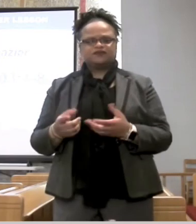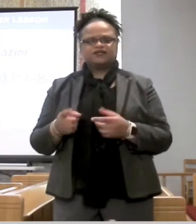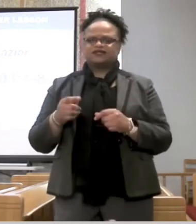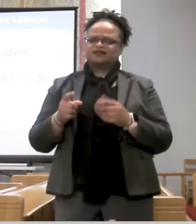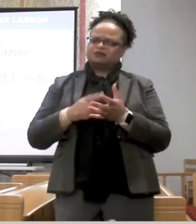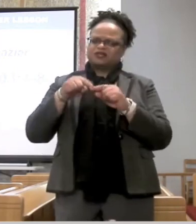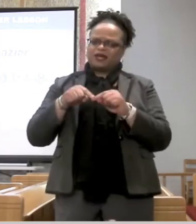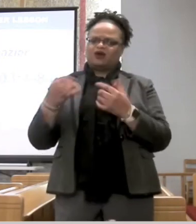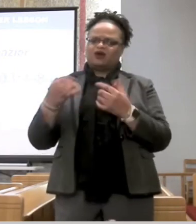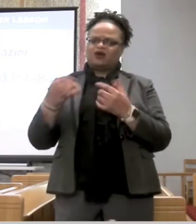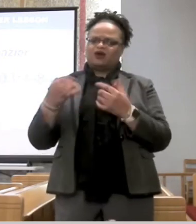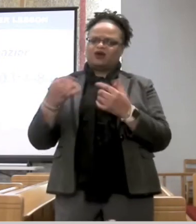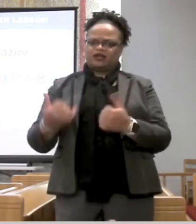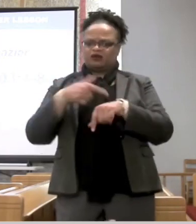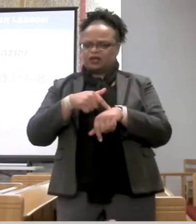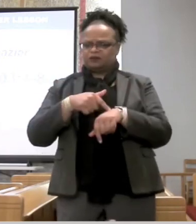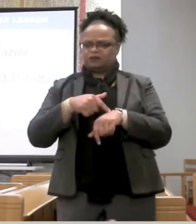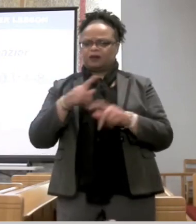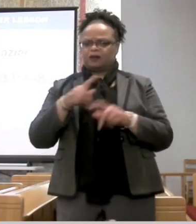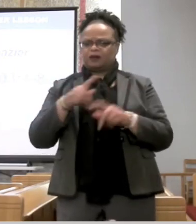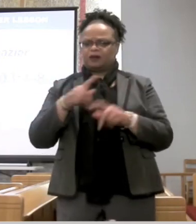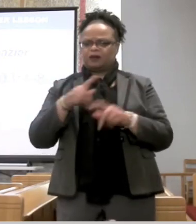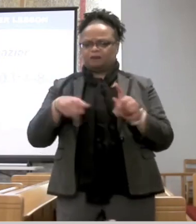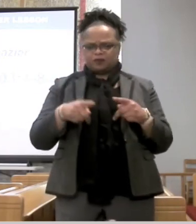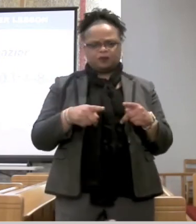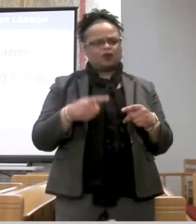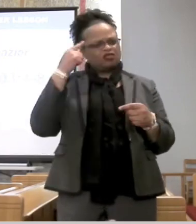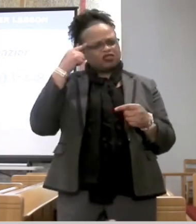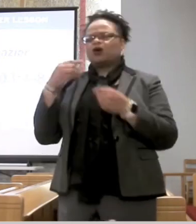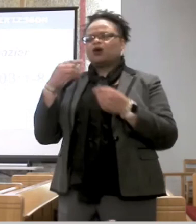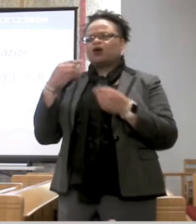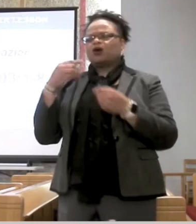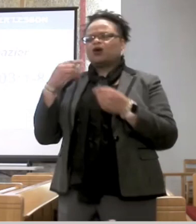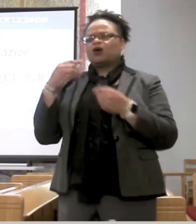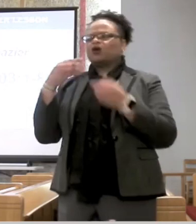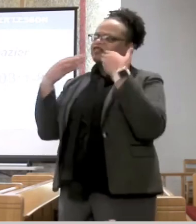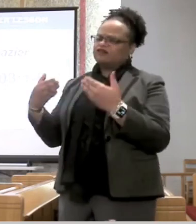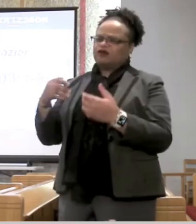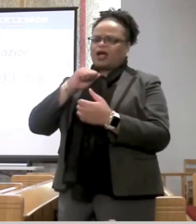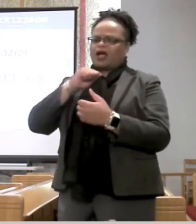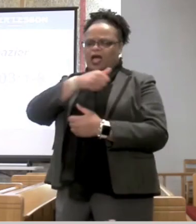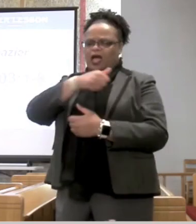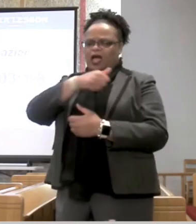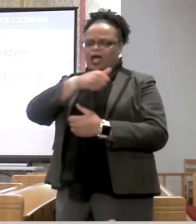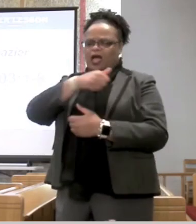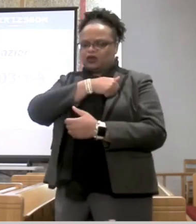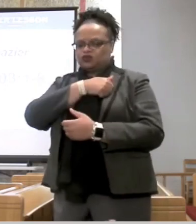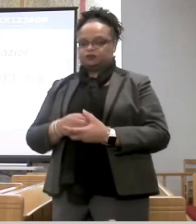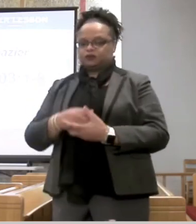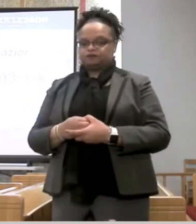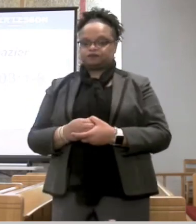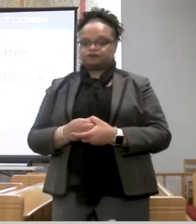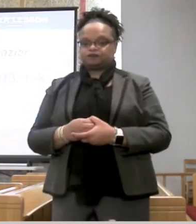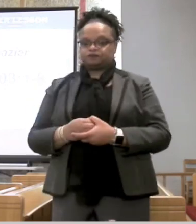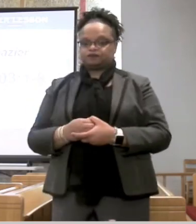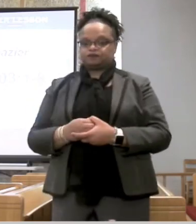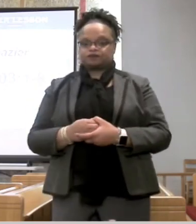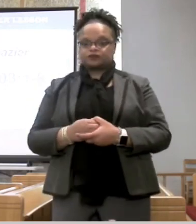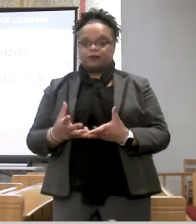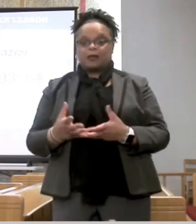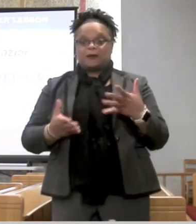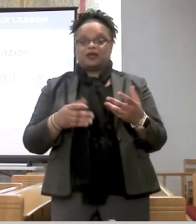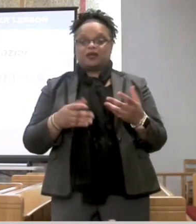which is this current season of Thanksgiving. Unfortunately, I believe that people have gotten to the point of thinking that whatever